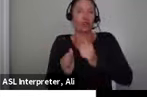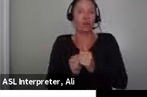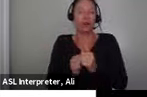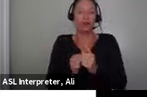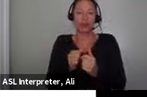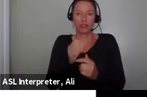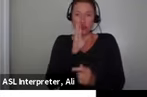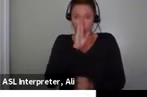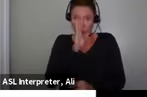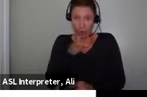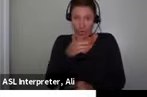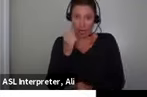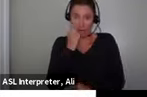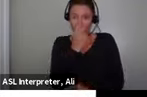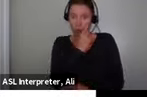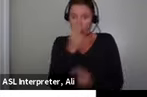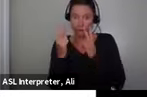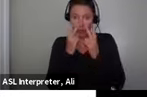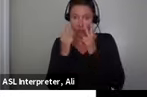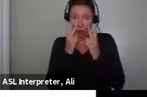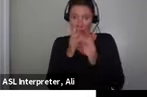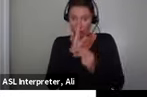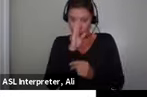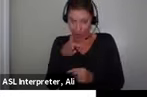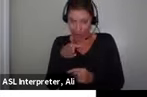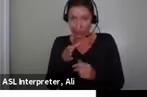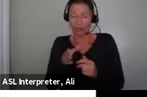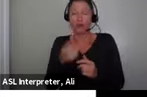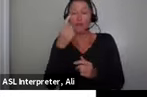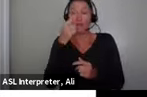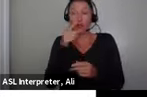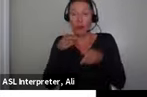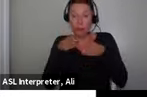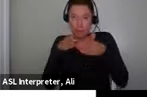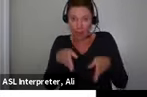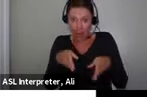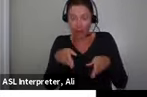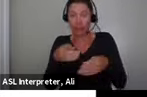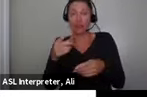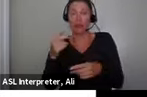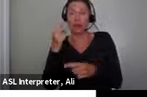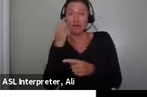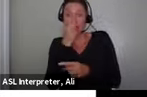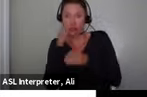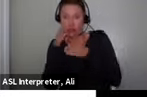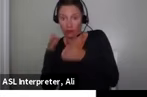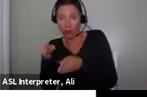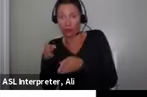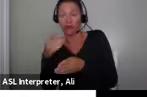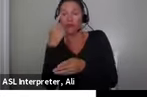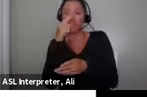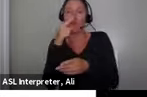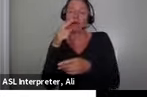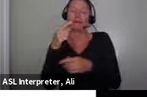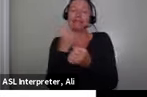sight lines and straight pathways for safety reasons.